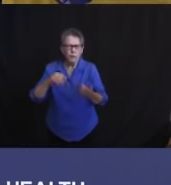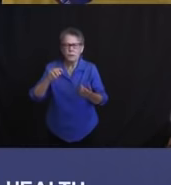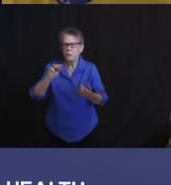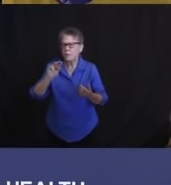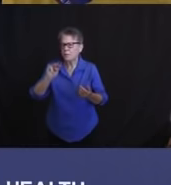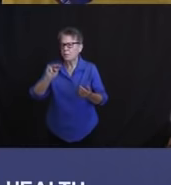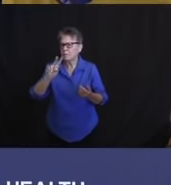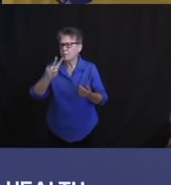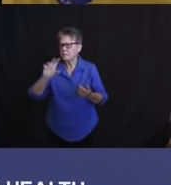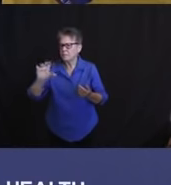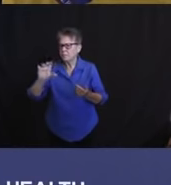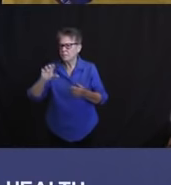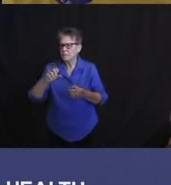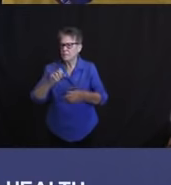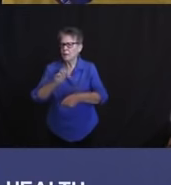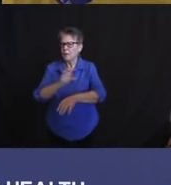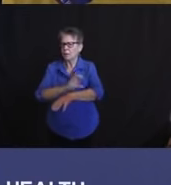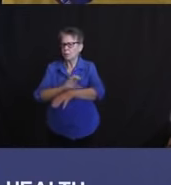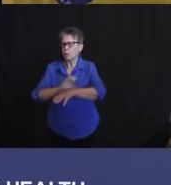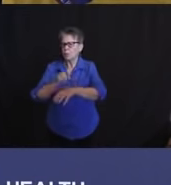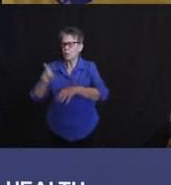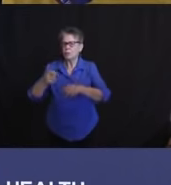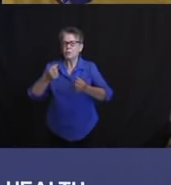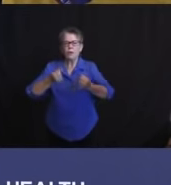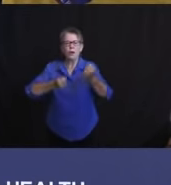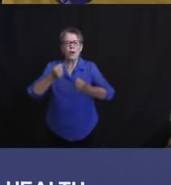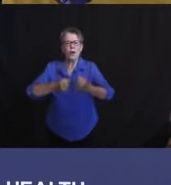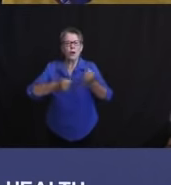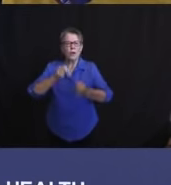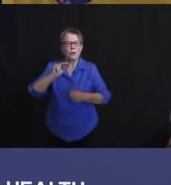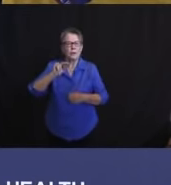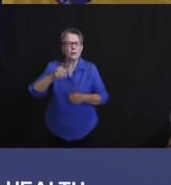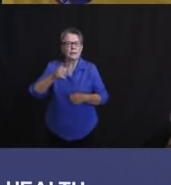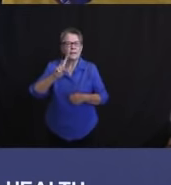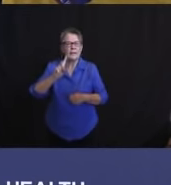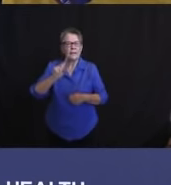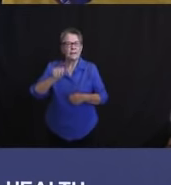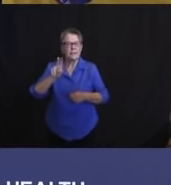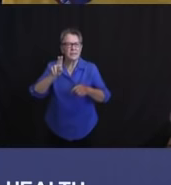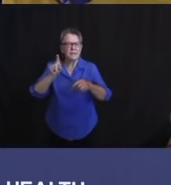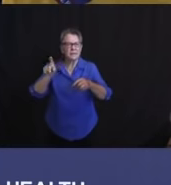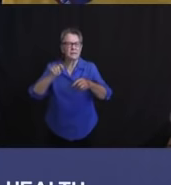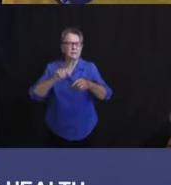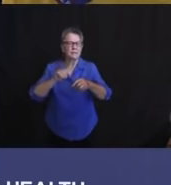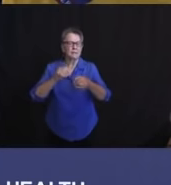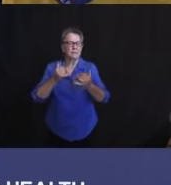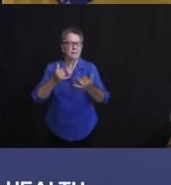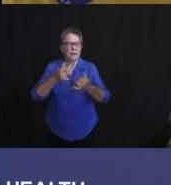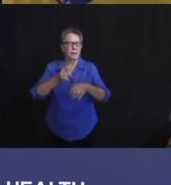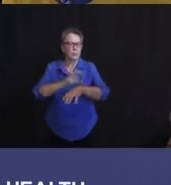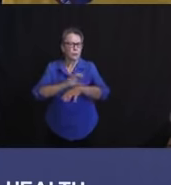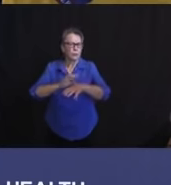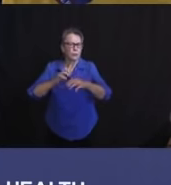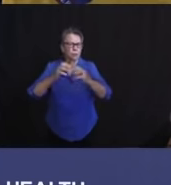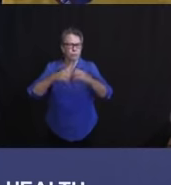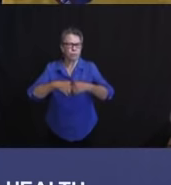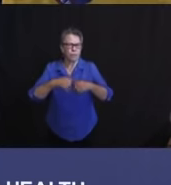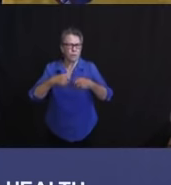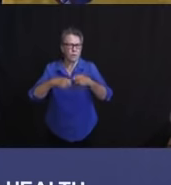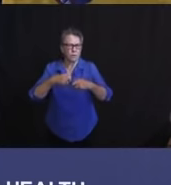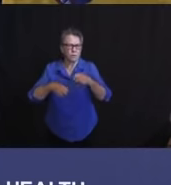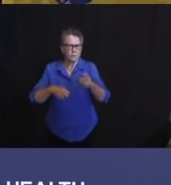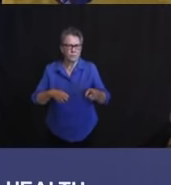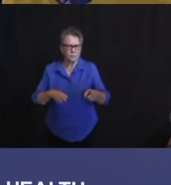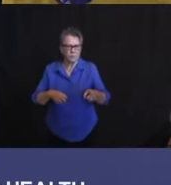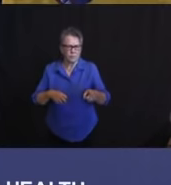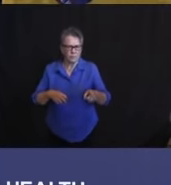The Division of Elections is obviously aware of it. We've addressed that with you, and it's something that we are looking to address going forward.